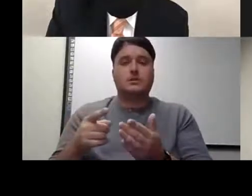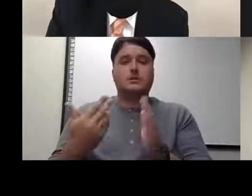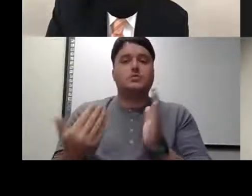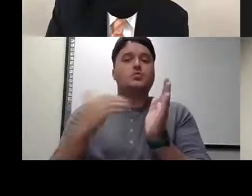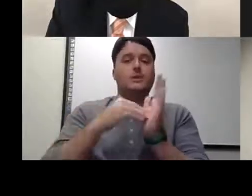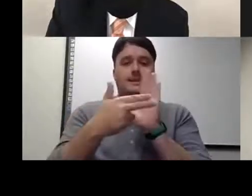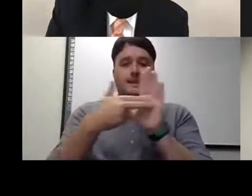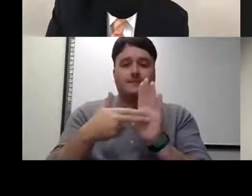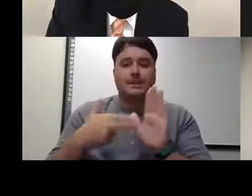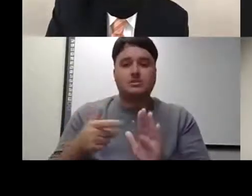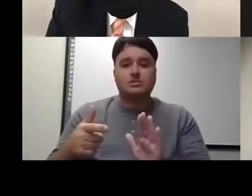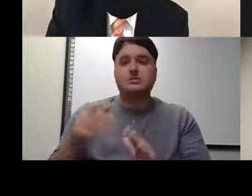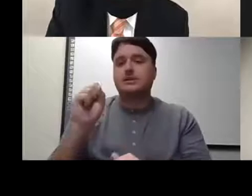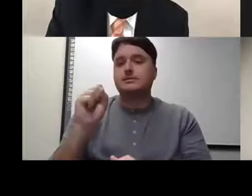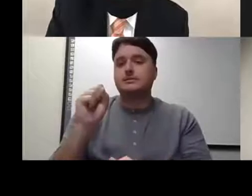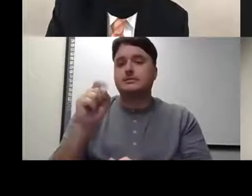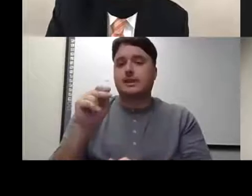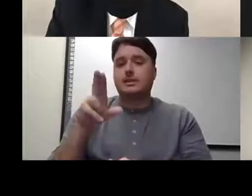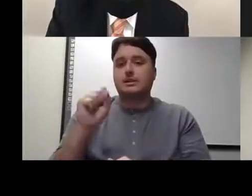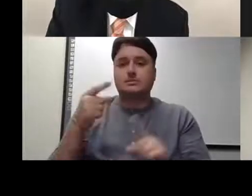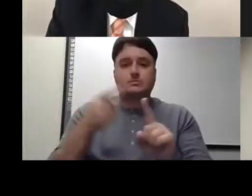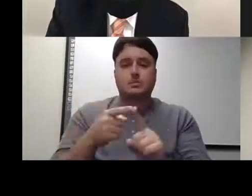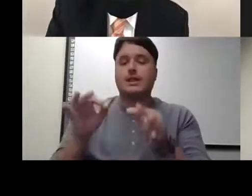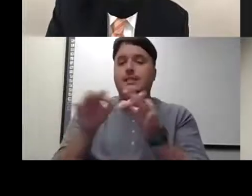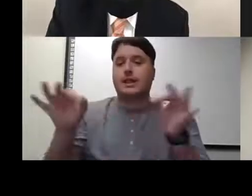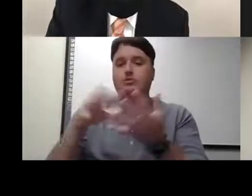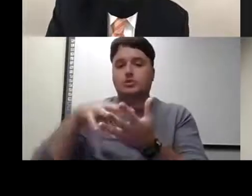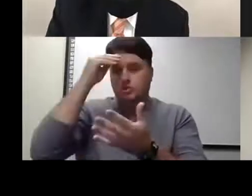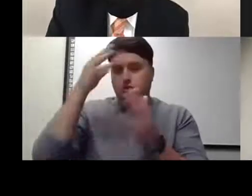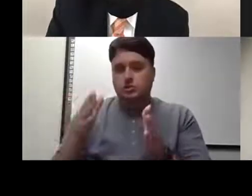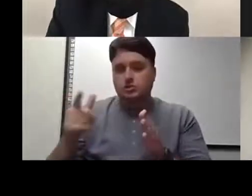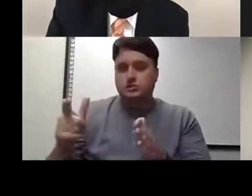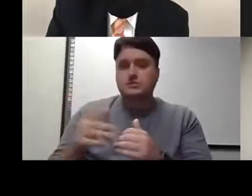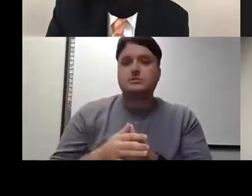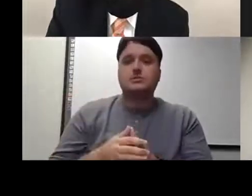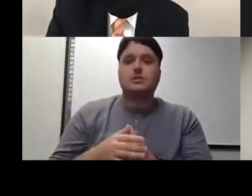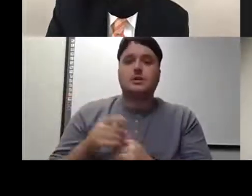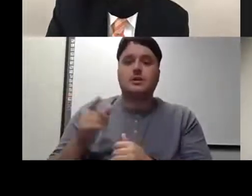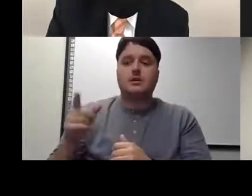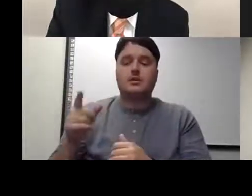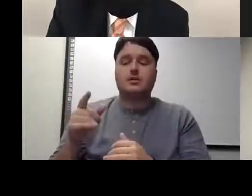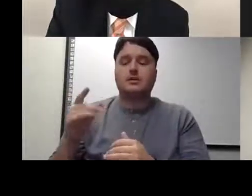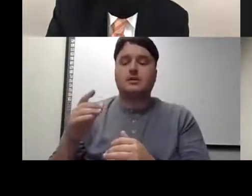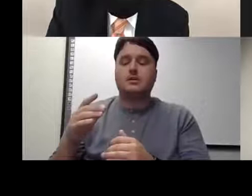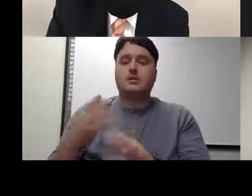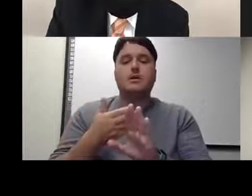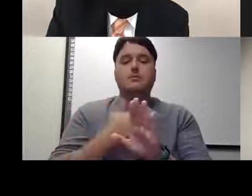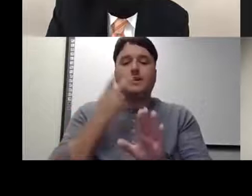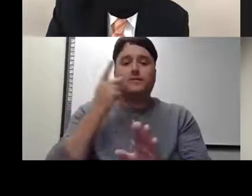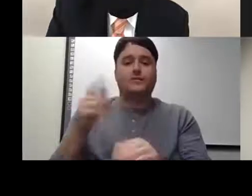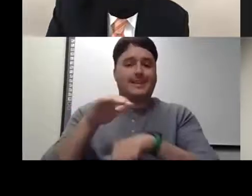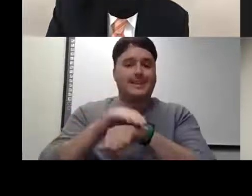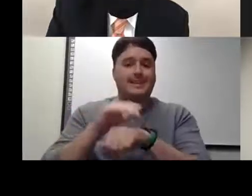the steps to reclassification for English language learners, and got a like a preview of the English language